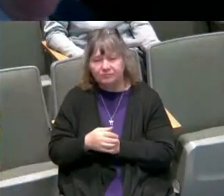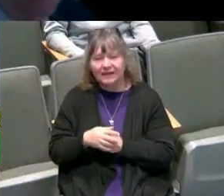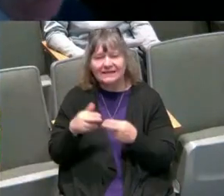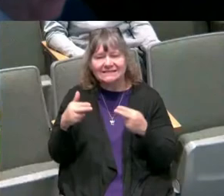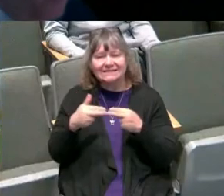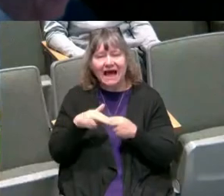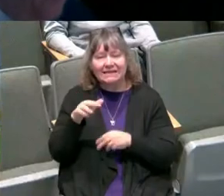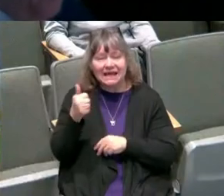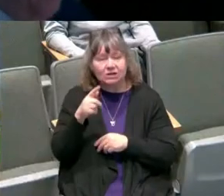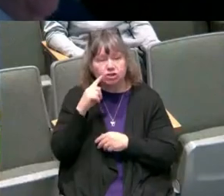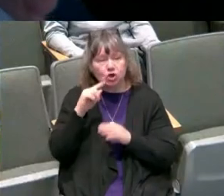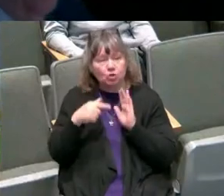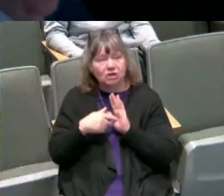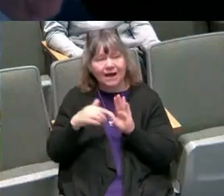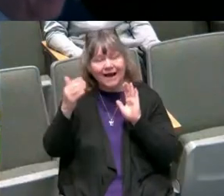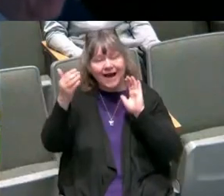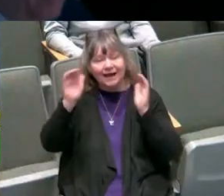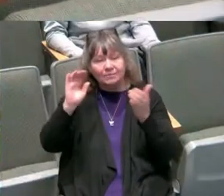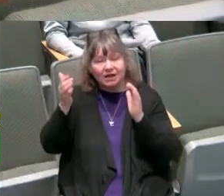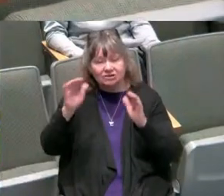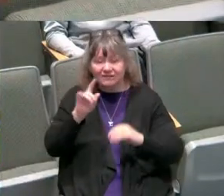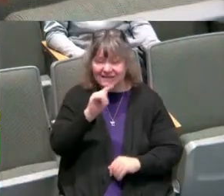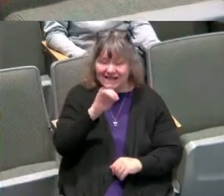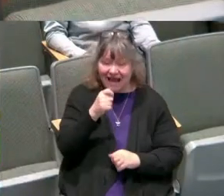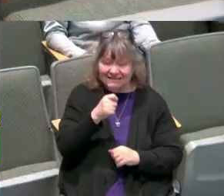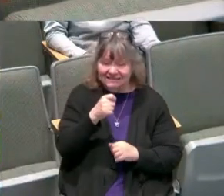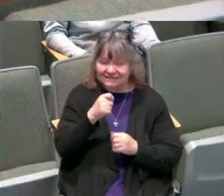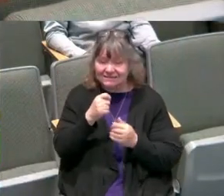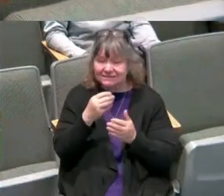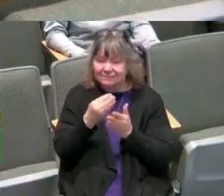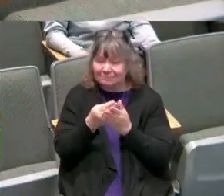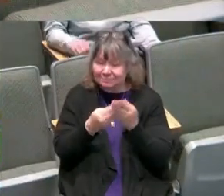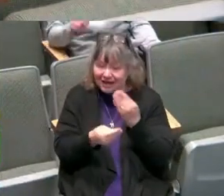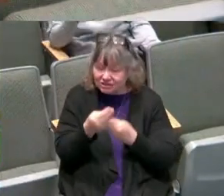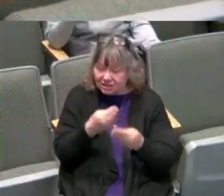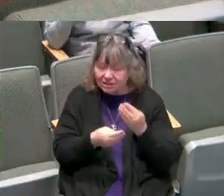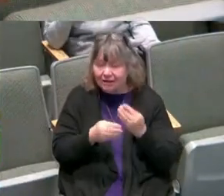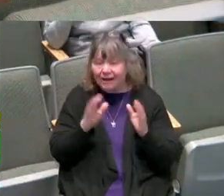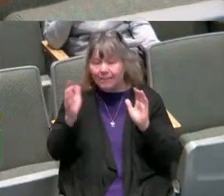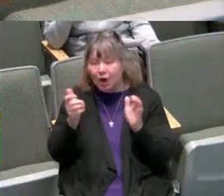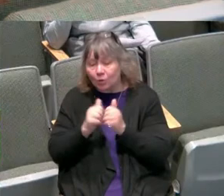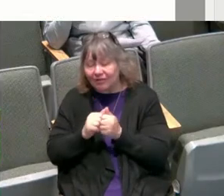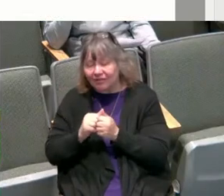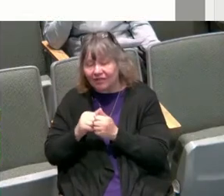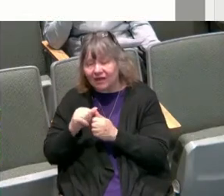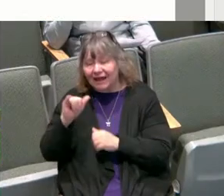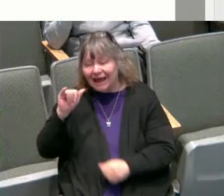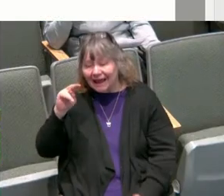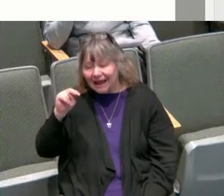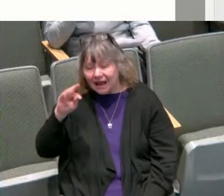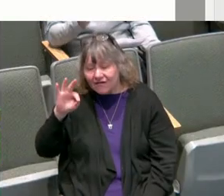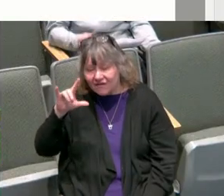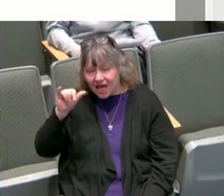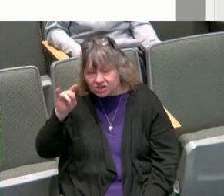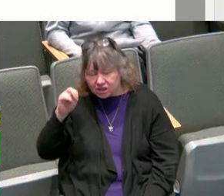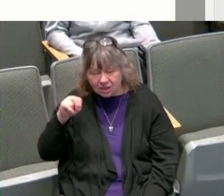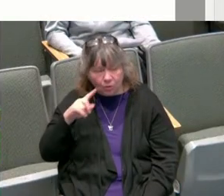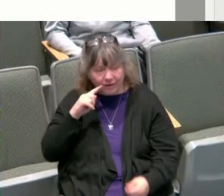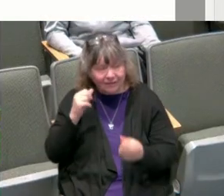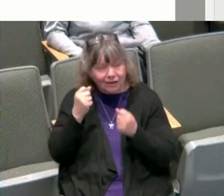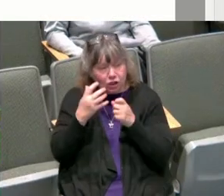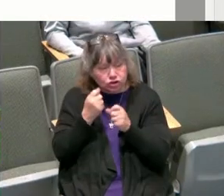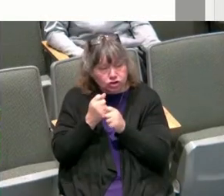slide 10 shows a comparison of the tax impact of the proposed budget package to inflation for the past 12 months with several years of data